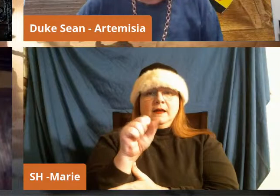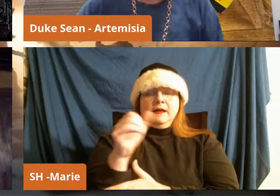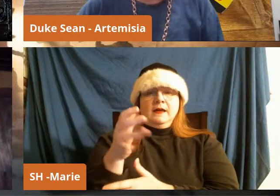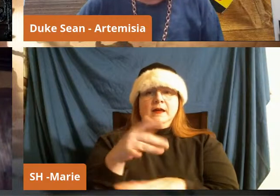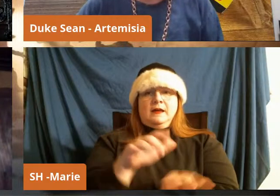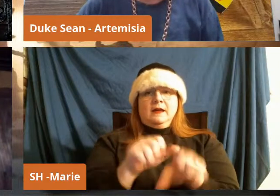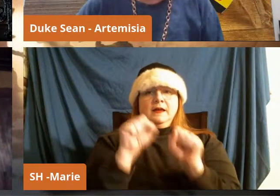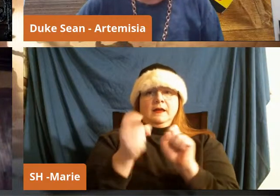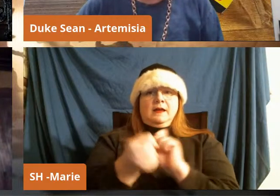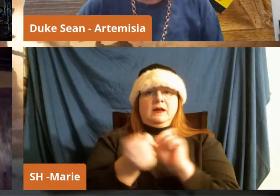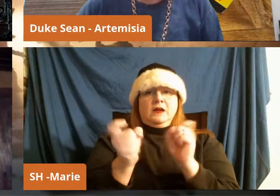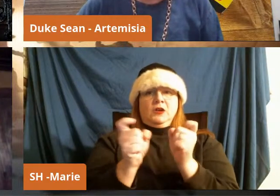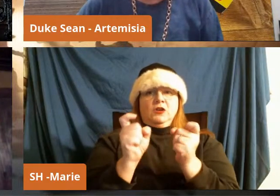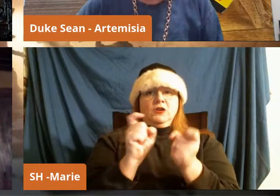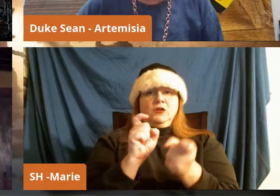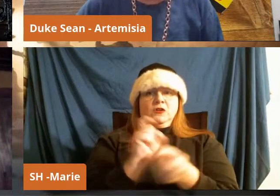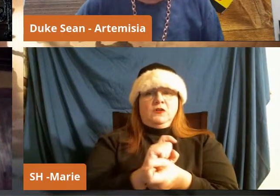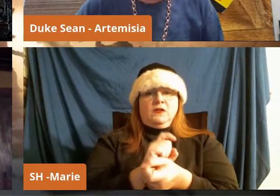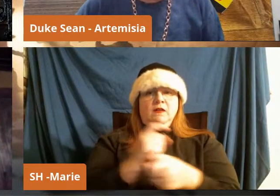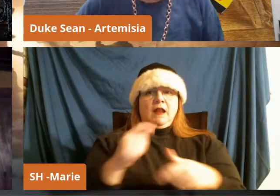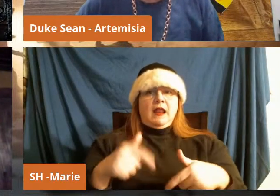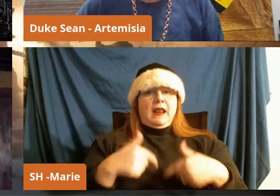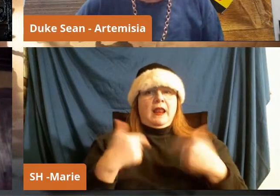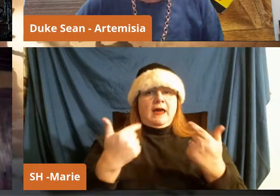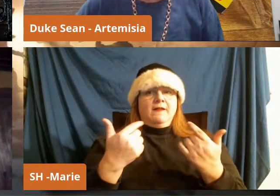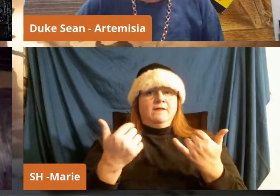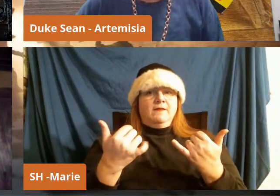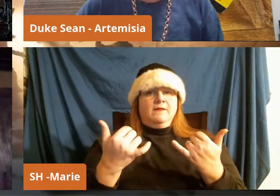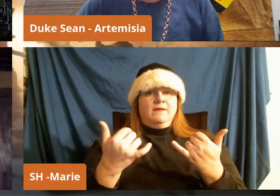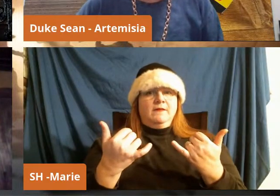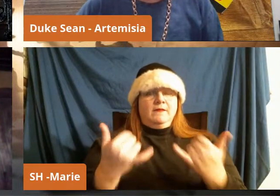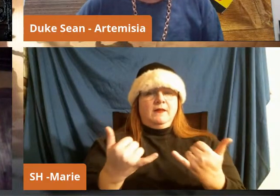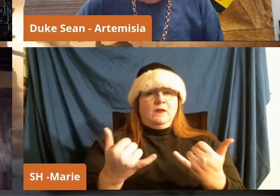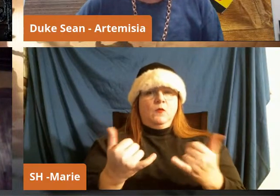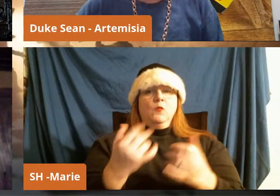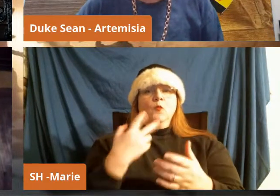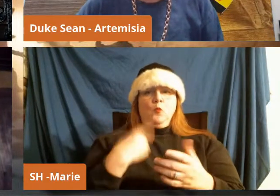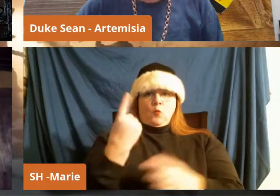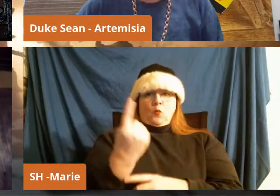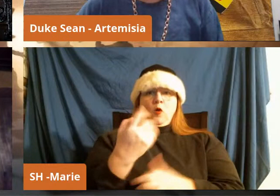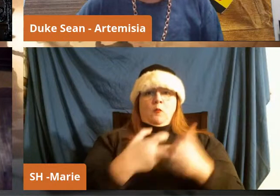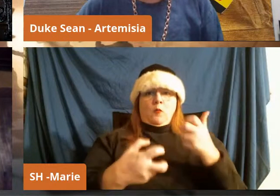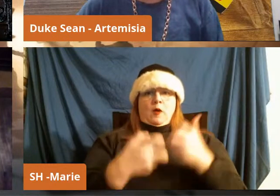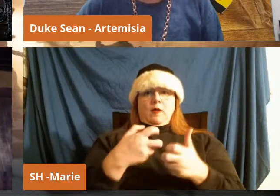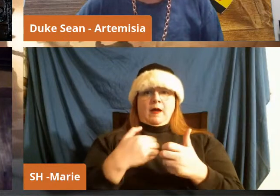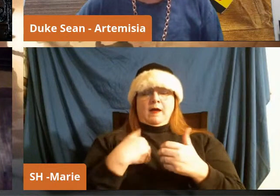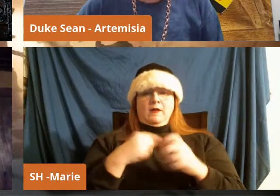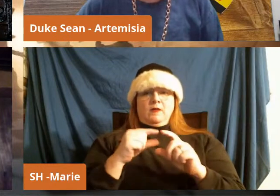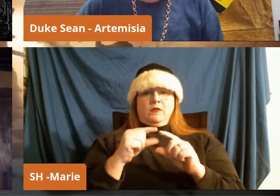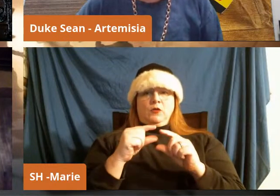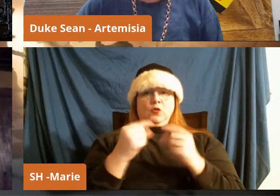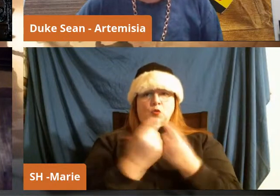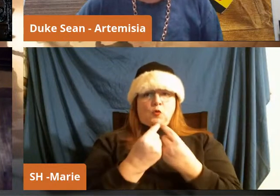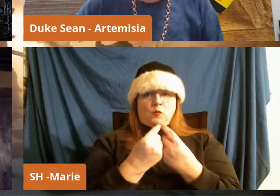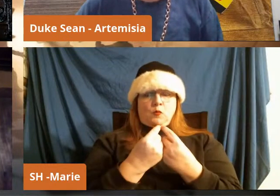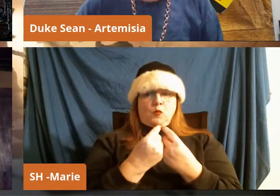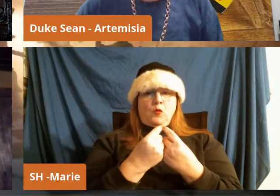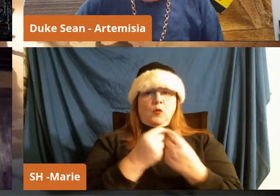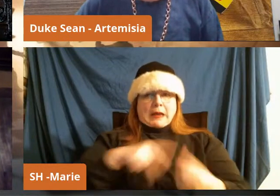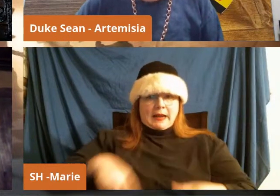on a different shape and a different life, wherein, one of the problems that we have as an order, I think, is we